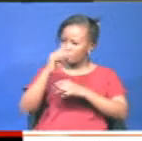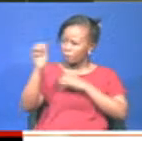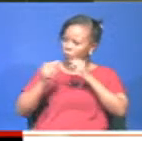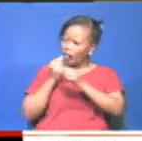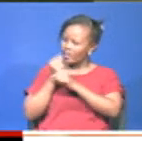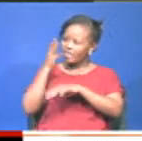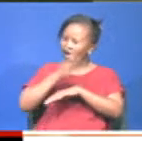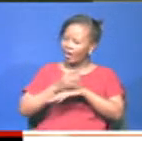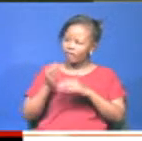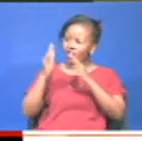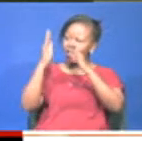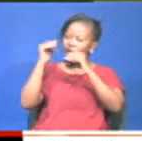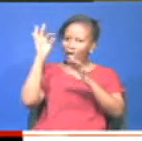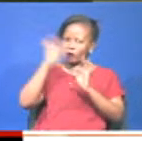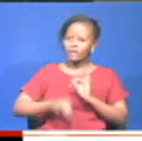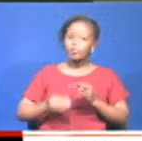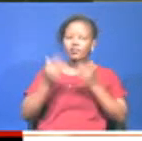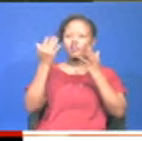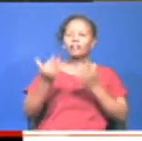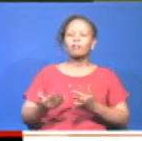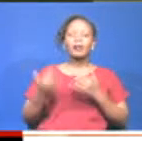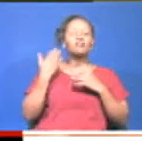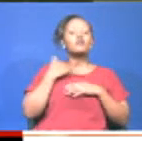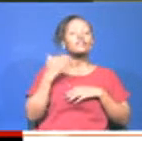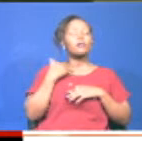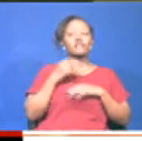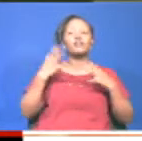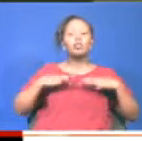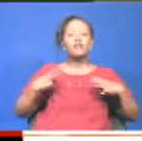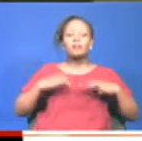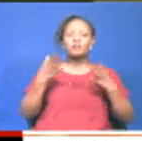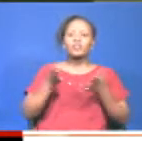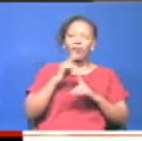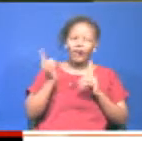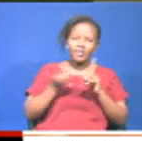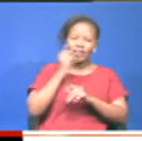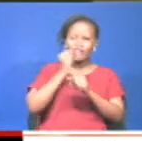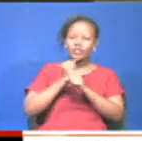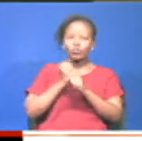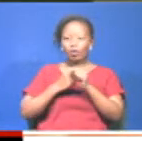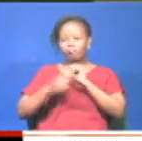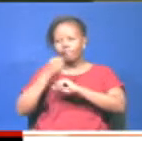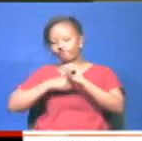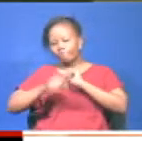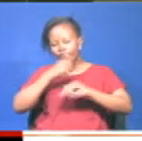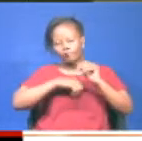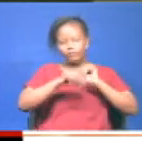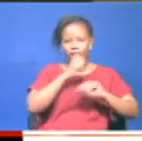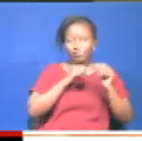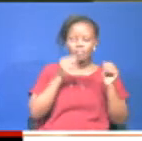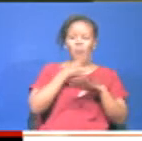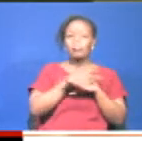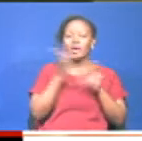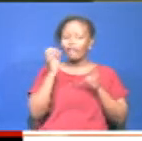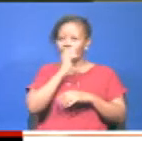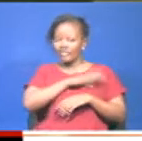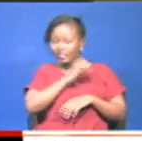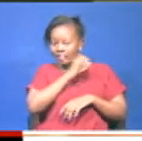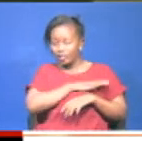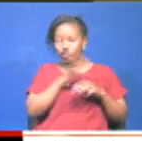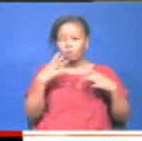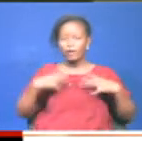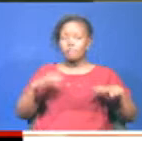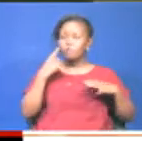bandits. Locals are now embarking on their economic activities after the tensions caused by the cattle rustlers who wreaked havoc in the